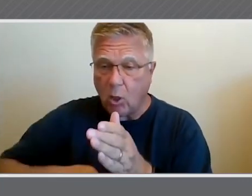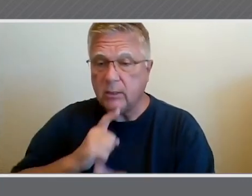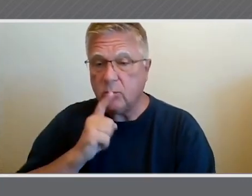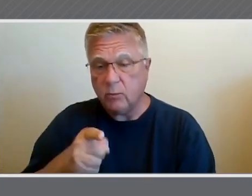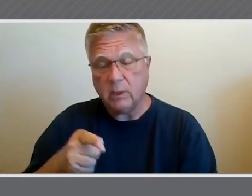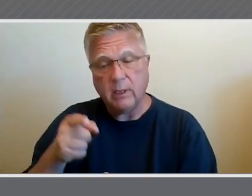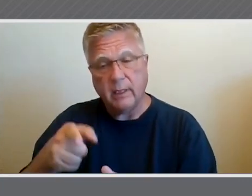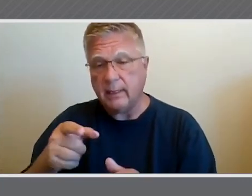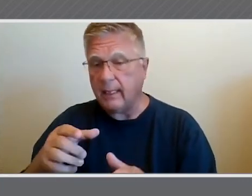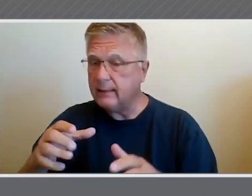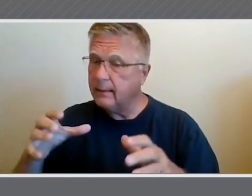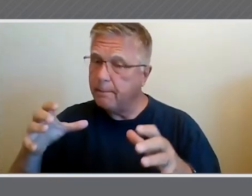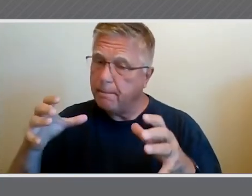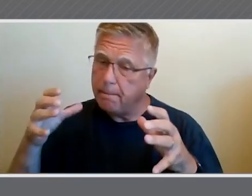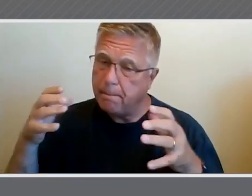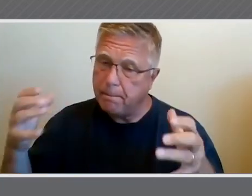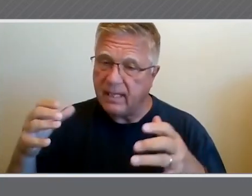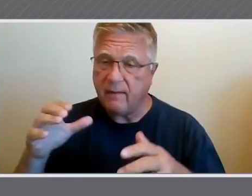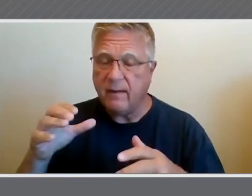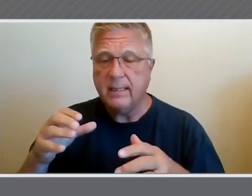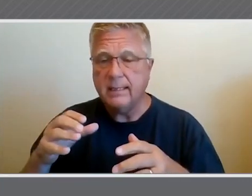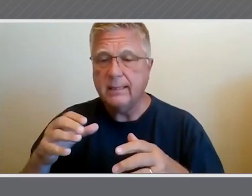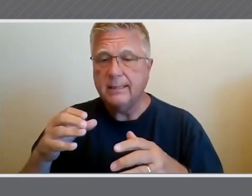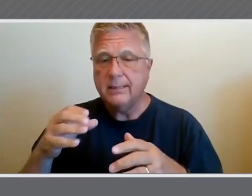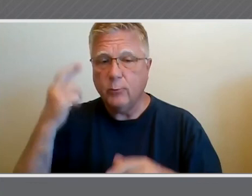the driving factor of the operating budget.